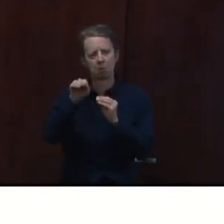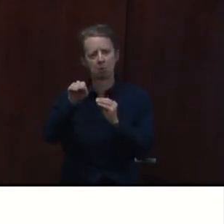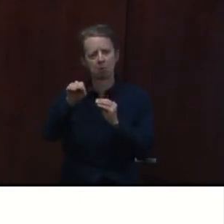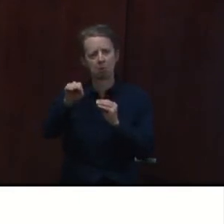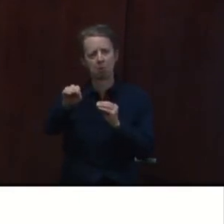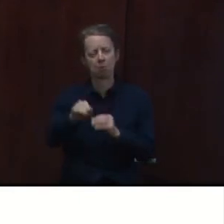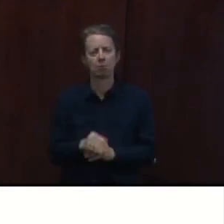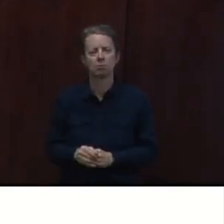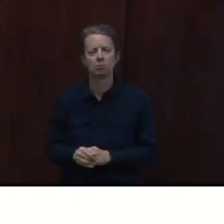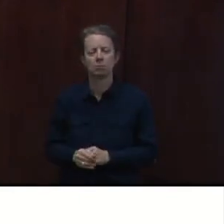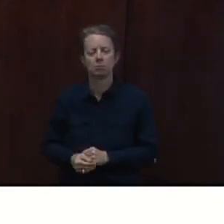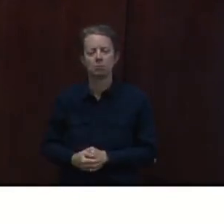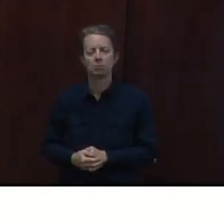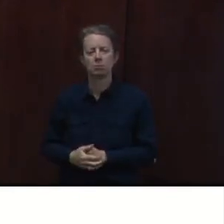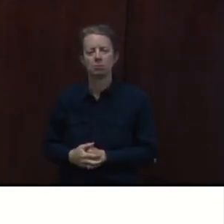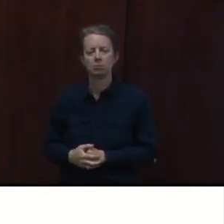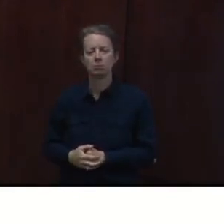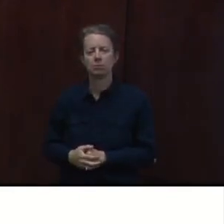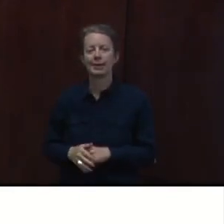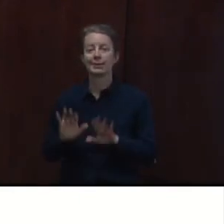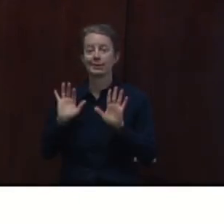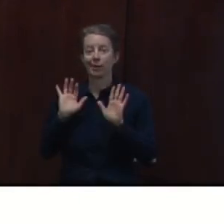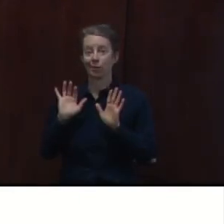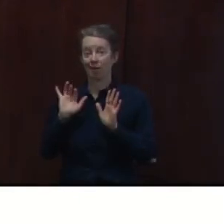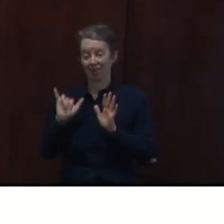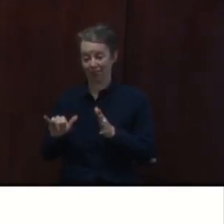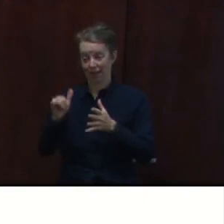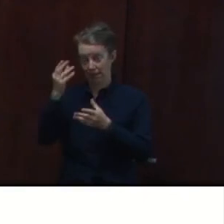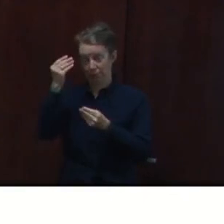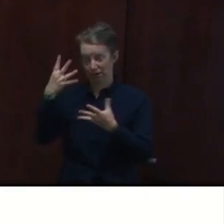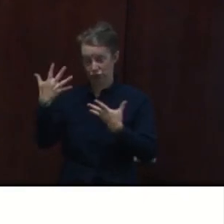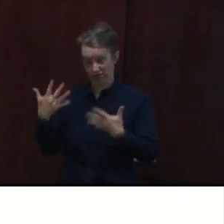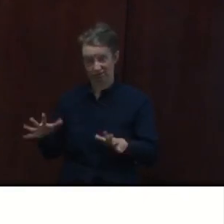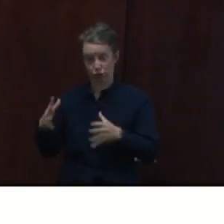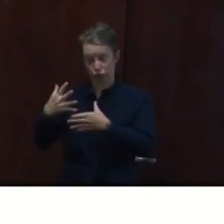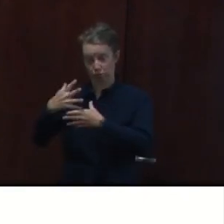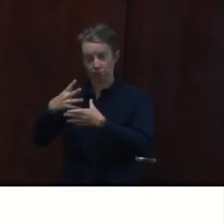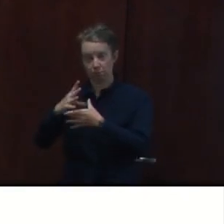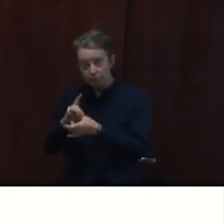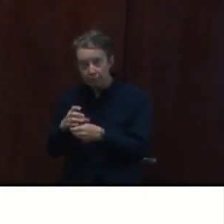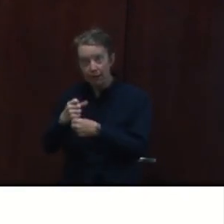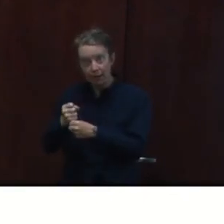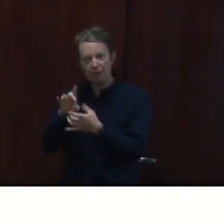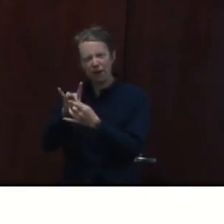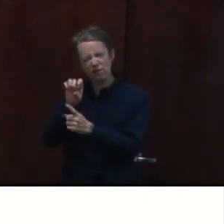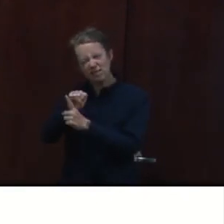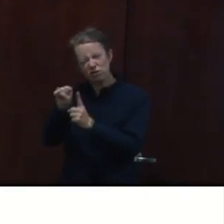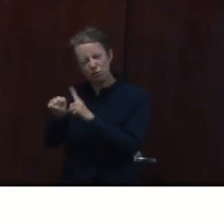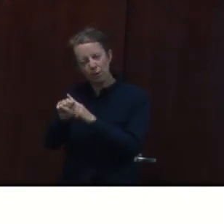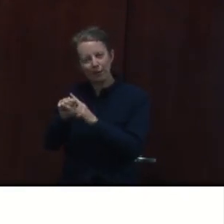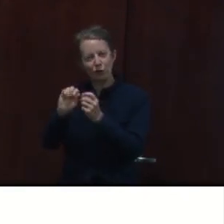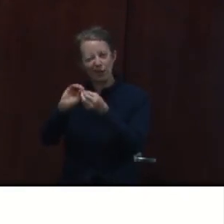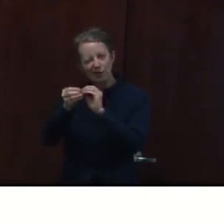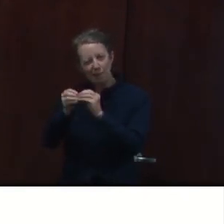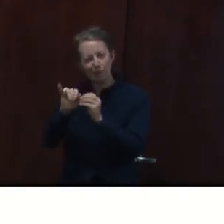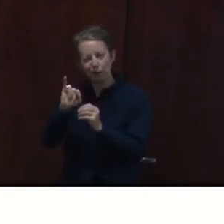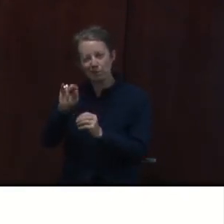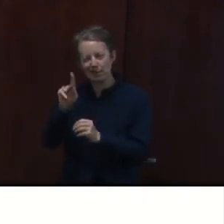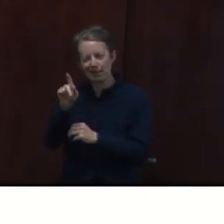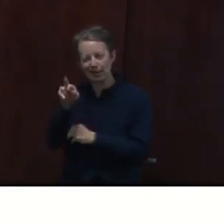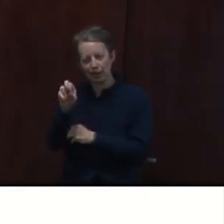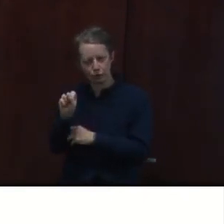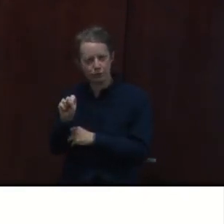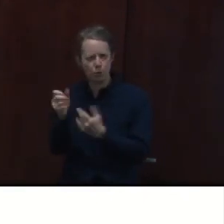So with that, that concludes the situational report regarding the indicators. We wanted to provide you a little bit